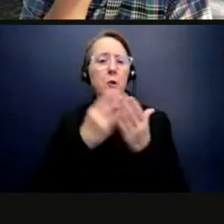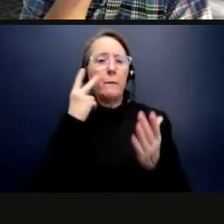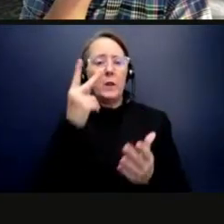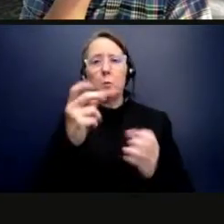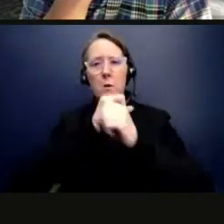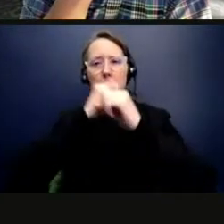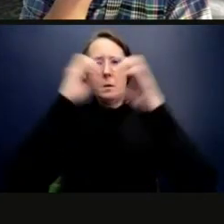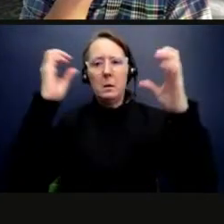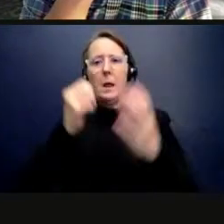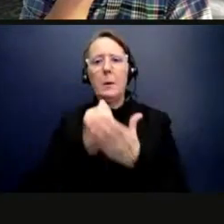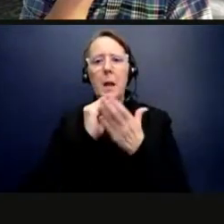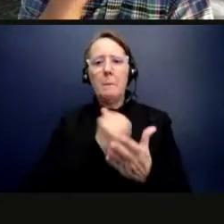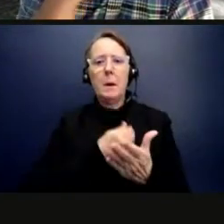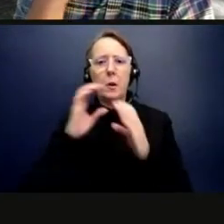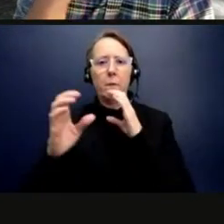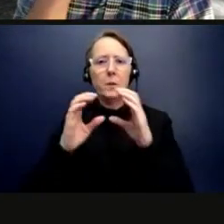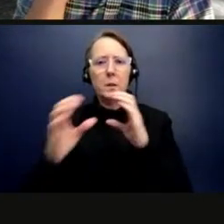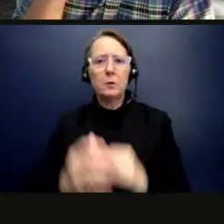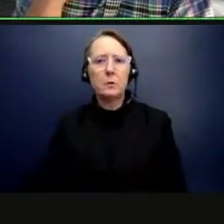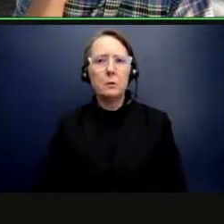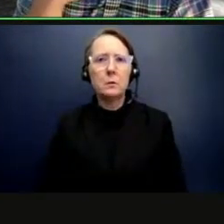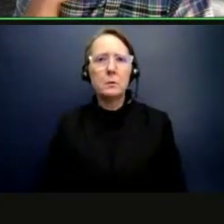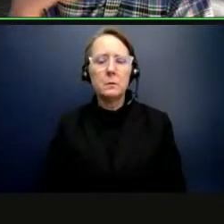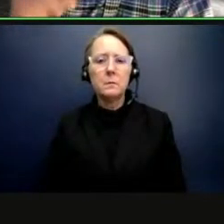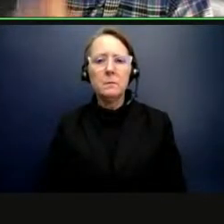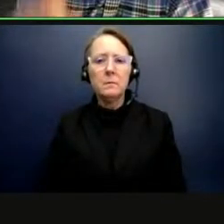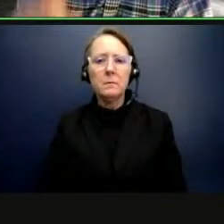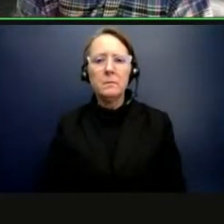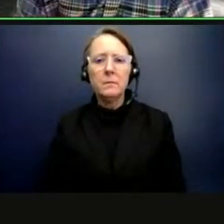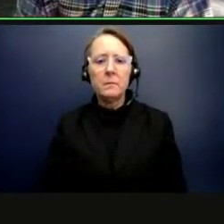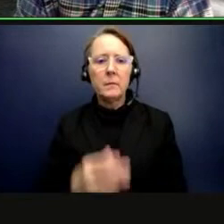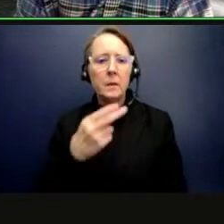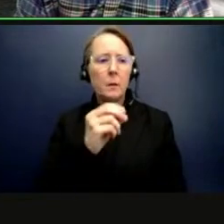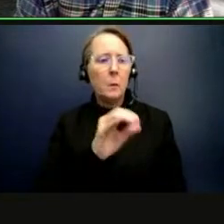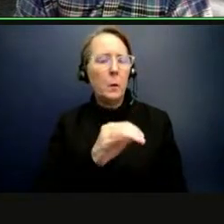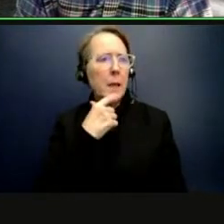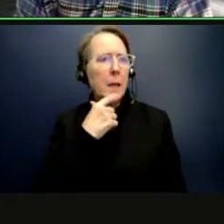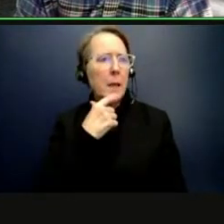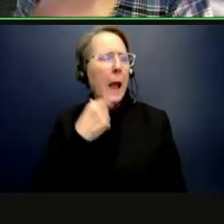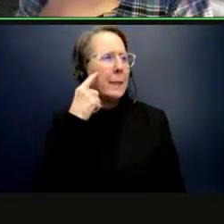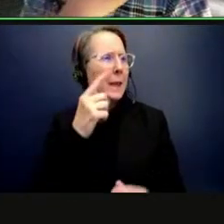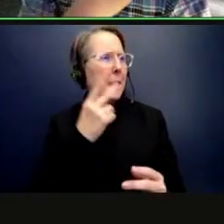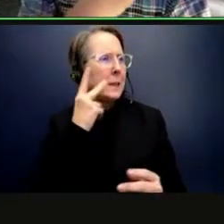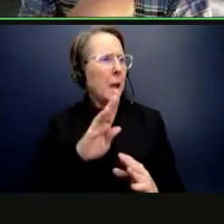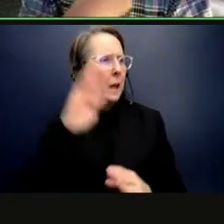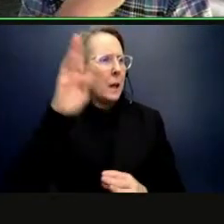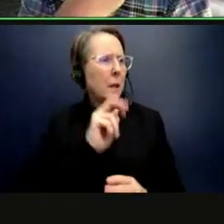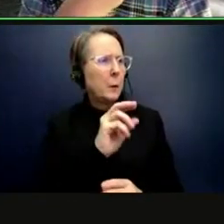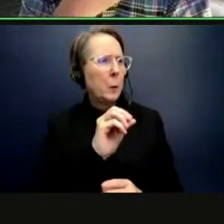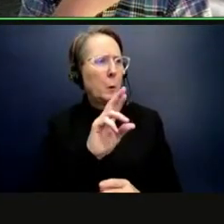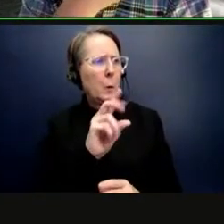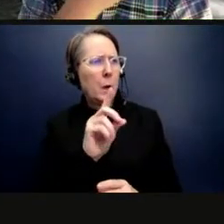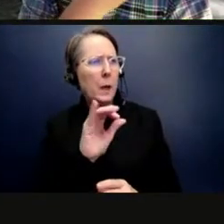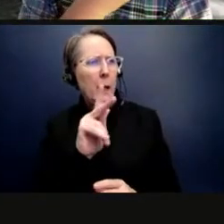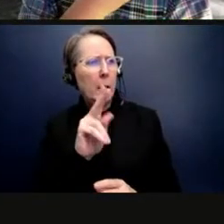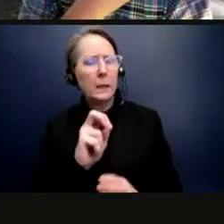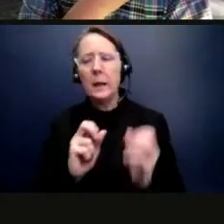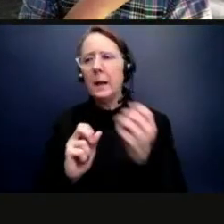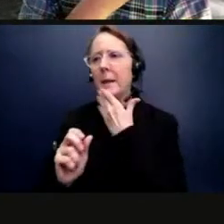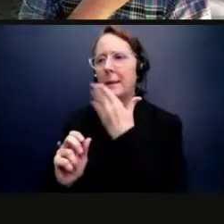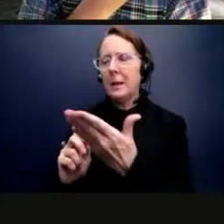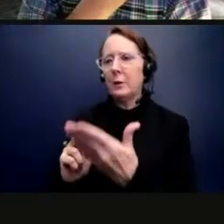help the conversation, I think. Thank you, Councillor. I think I saw Councillor Nordyke's hand go. Yes, Councillor Nordyke. Thank you, Councillor